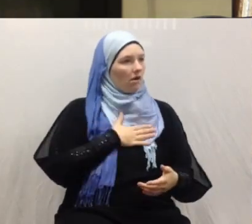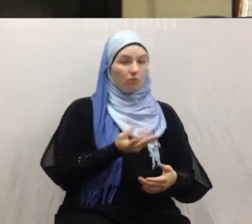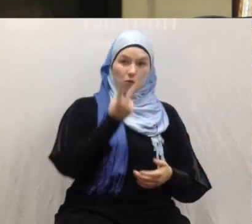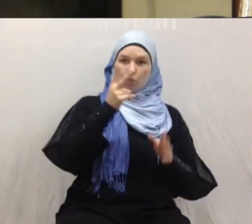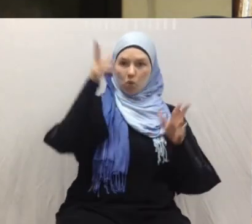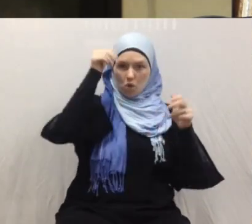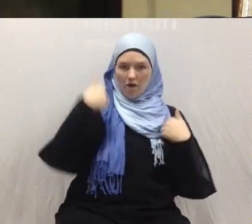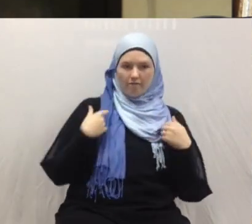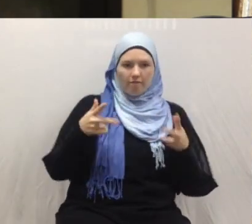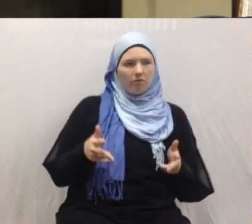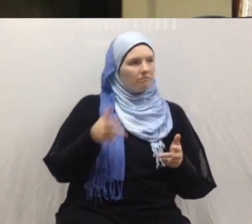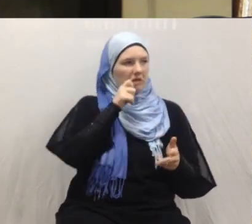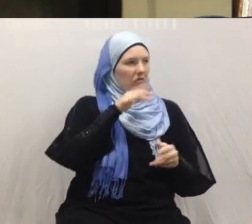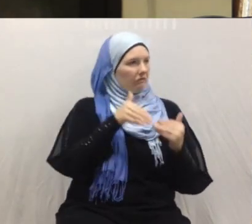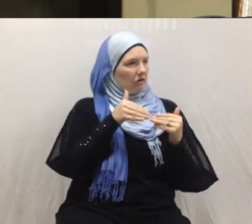Medina.